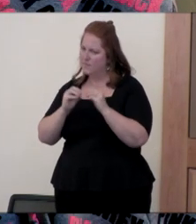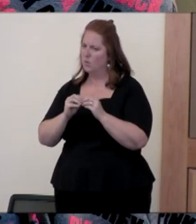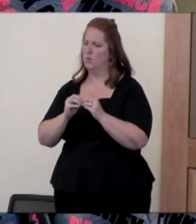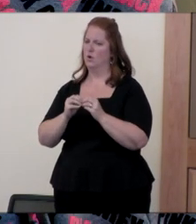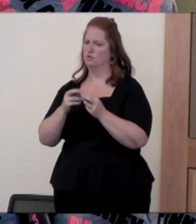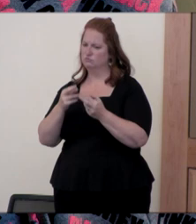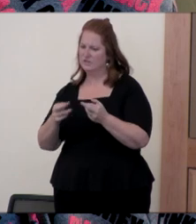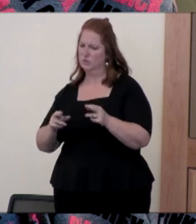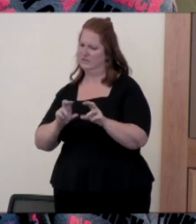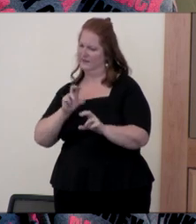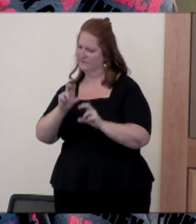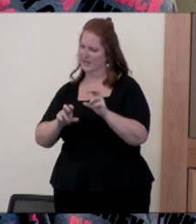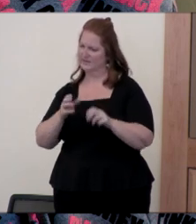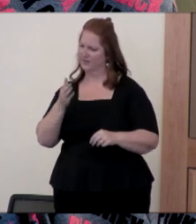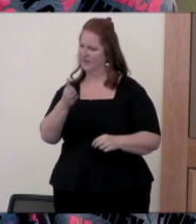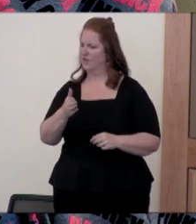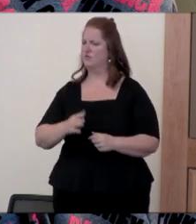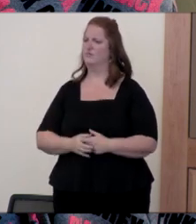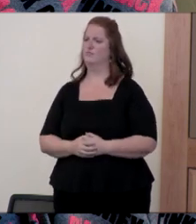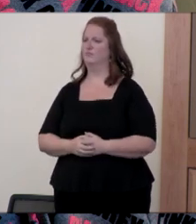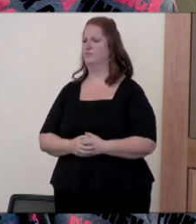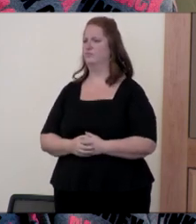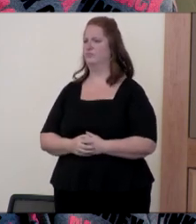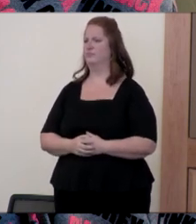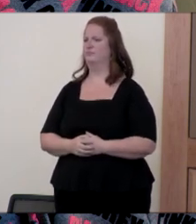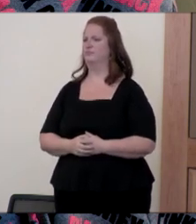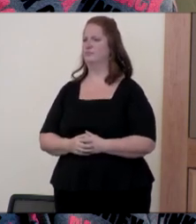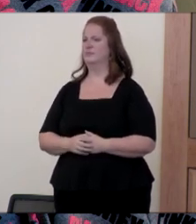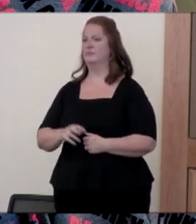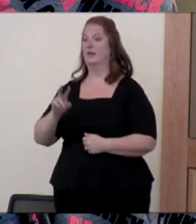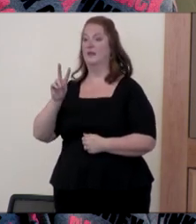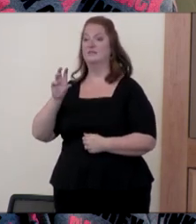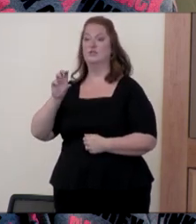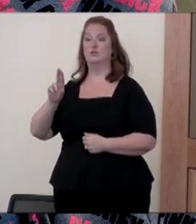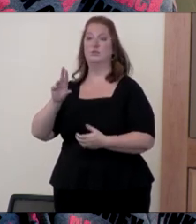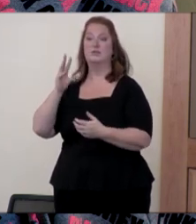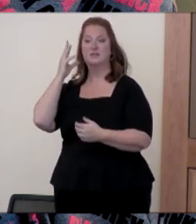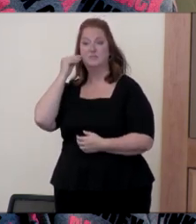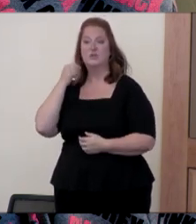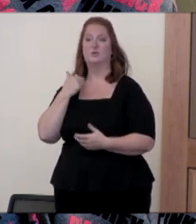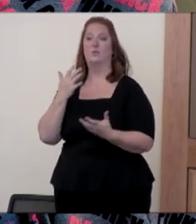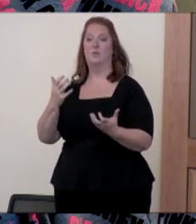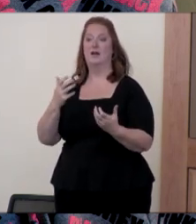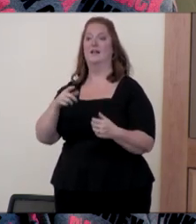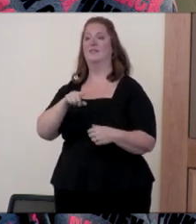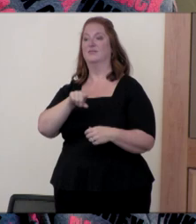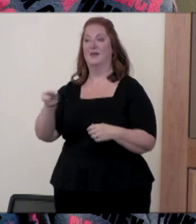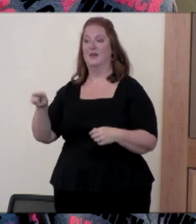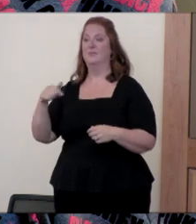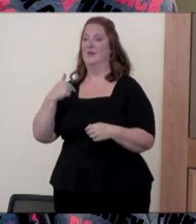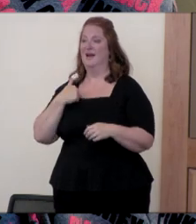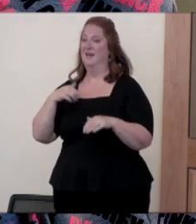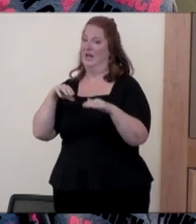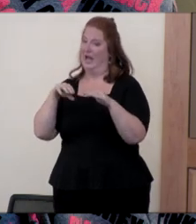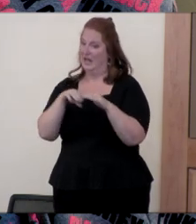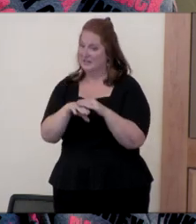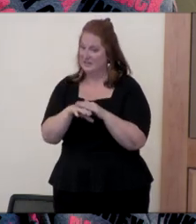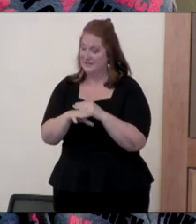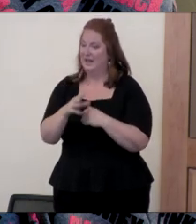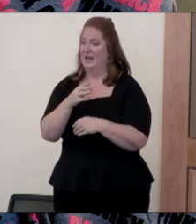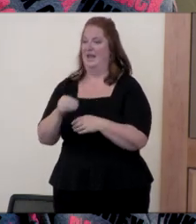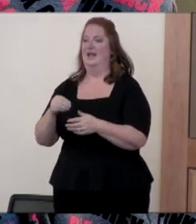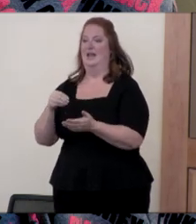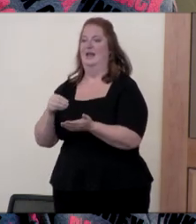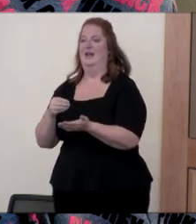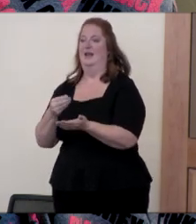here. We're working to keep the VCU experience accessible and affordable to more